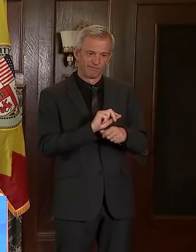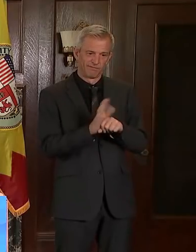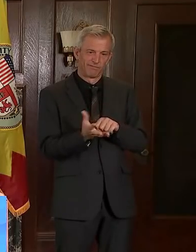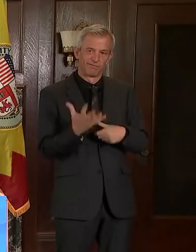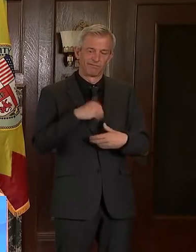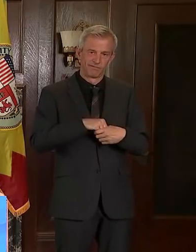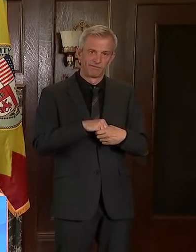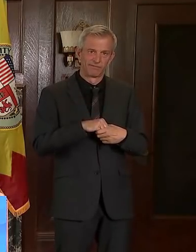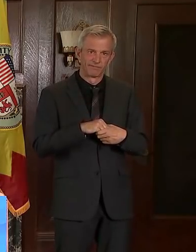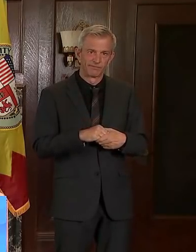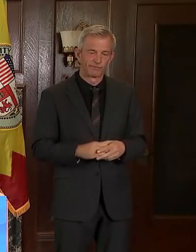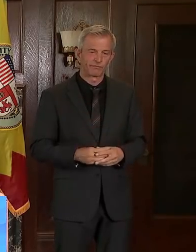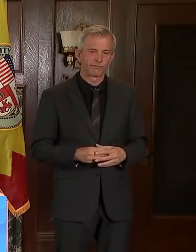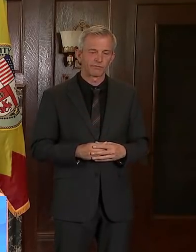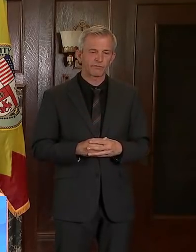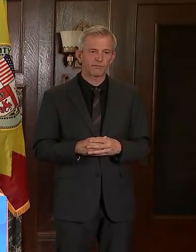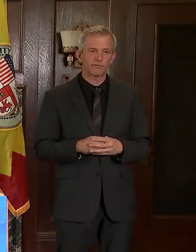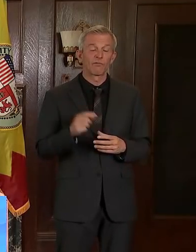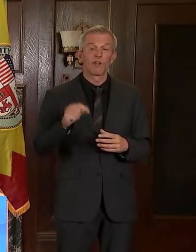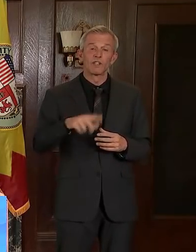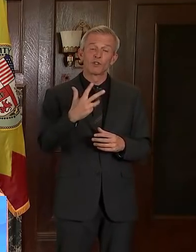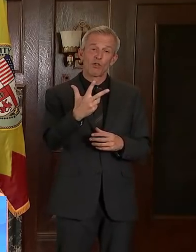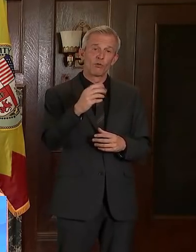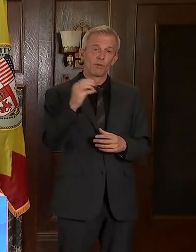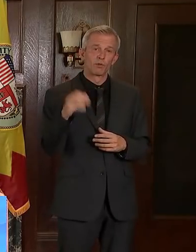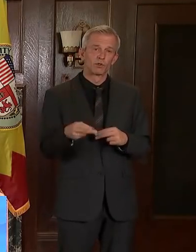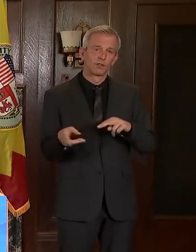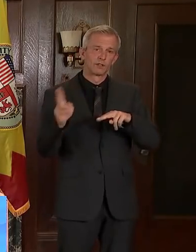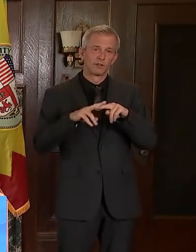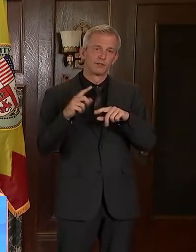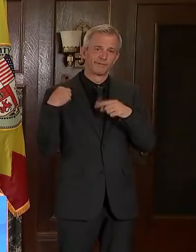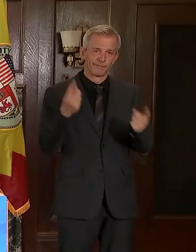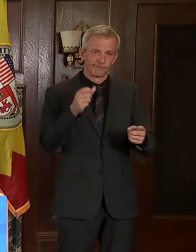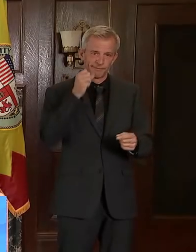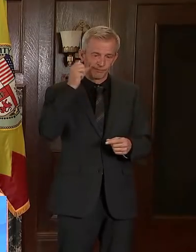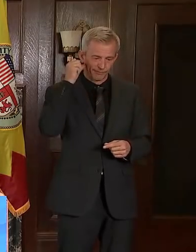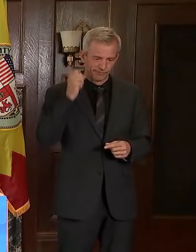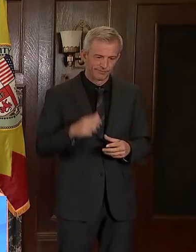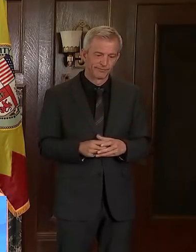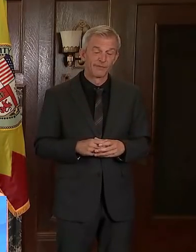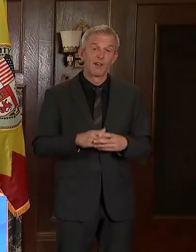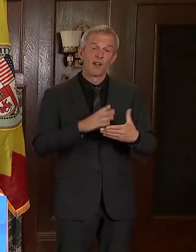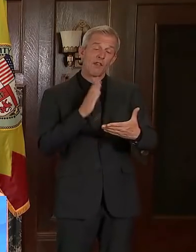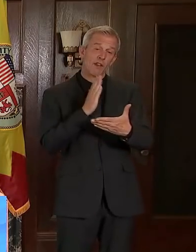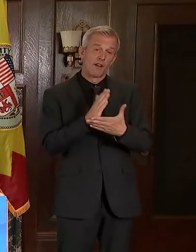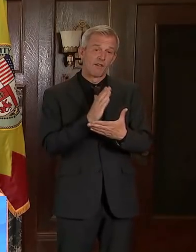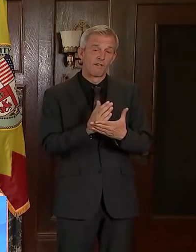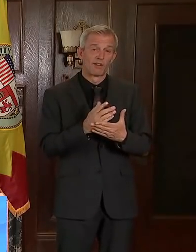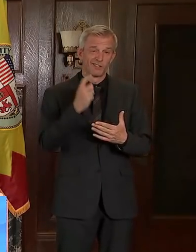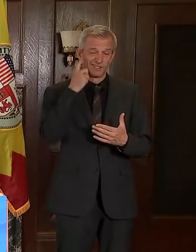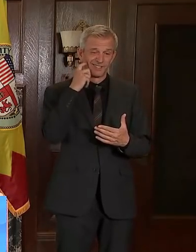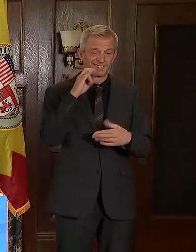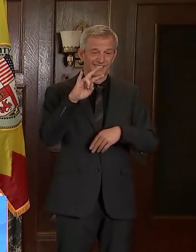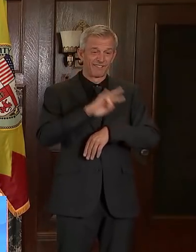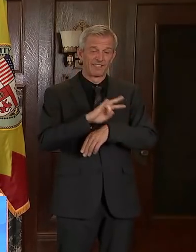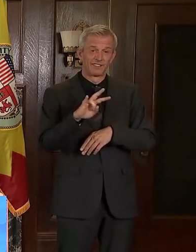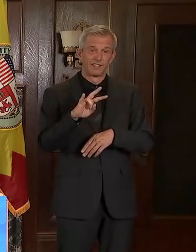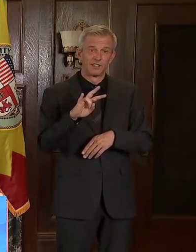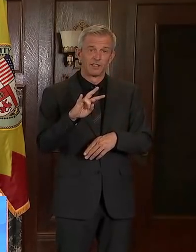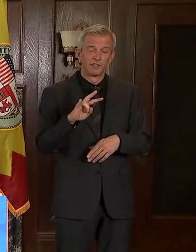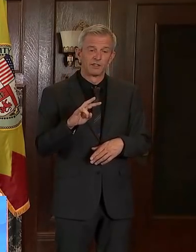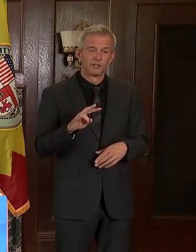28,644 diagnosed cases. This is a 3% increase since yesterday, and the average of the last 7 days has seen each day